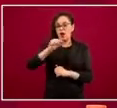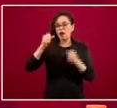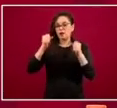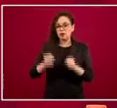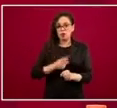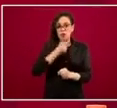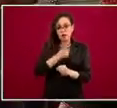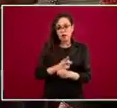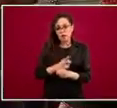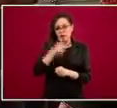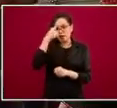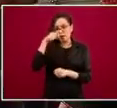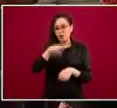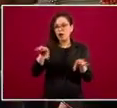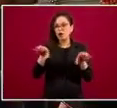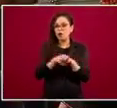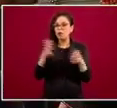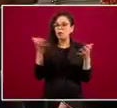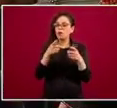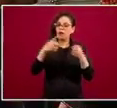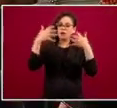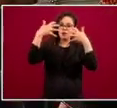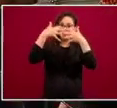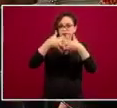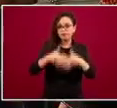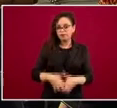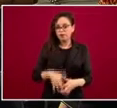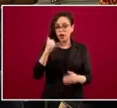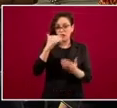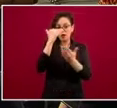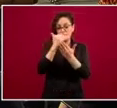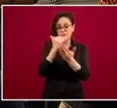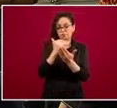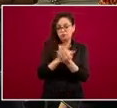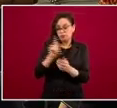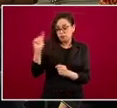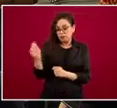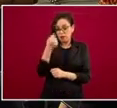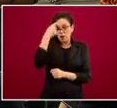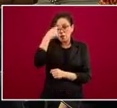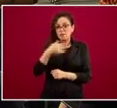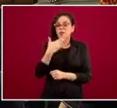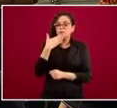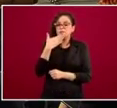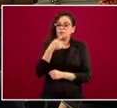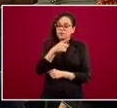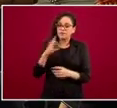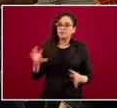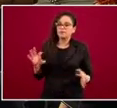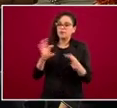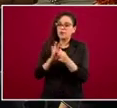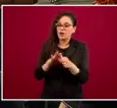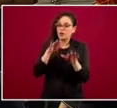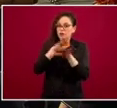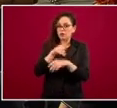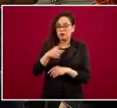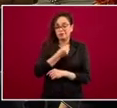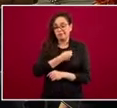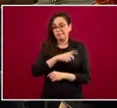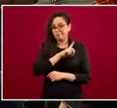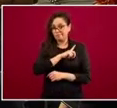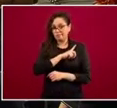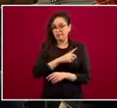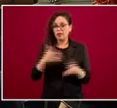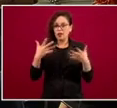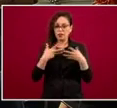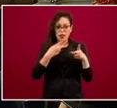highest industrial safety standards and also very detailed technical